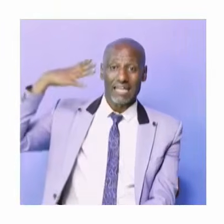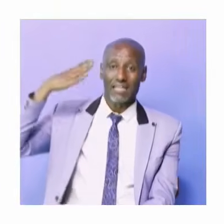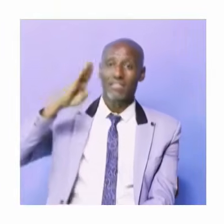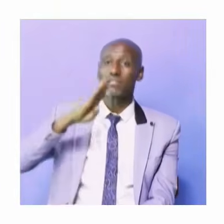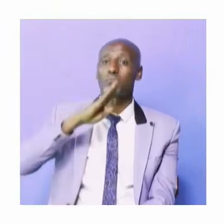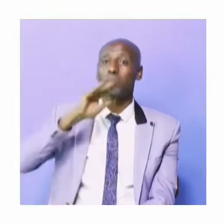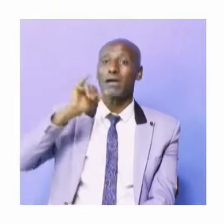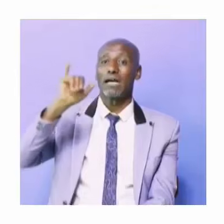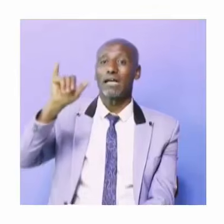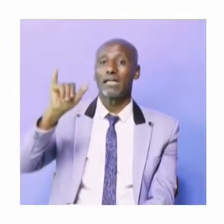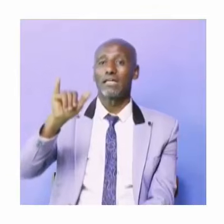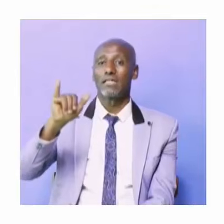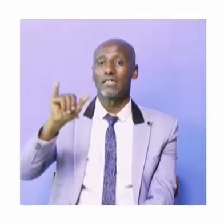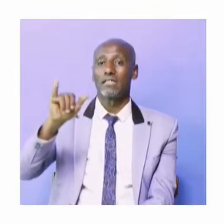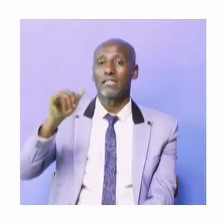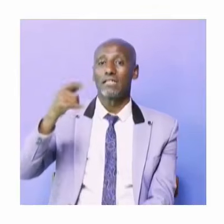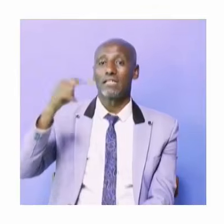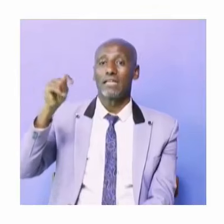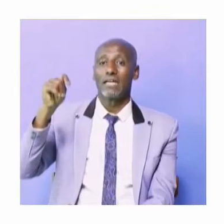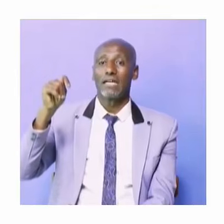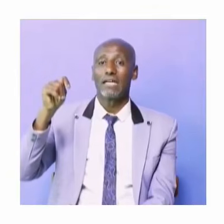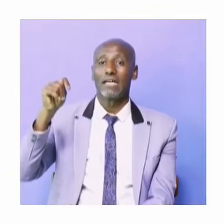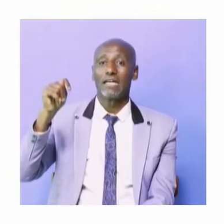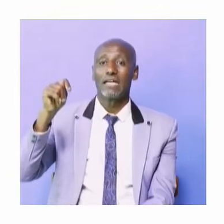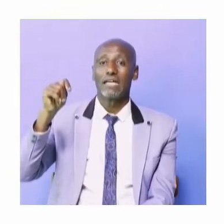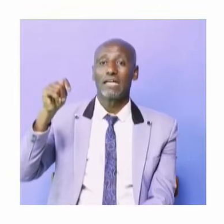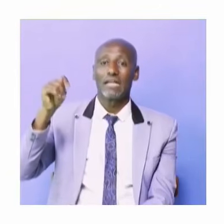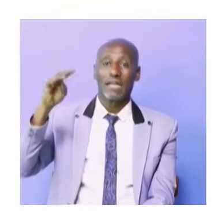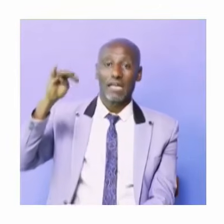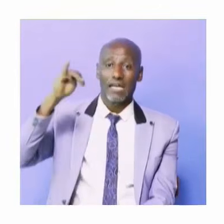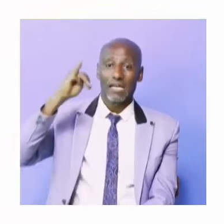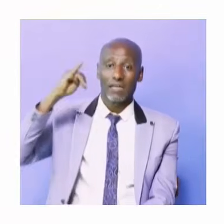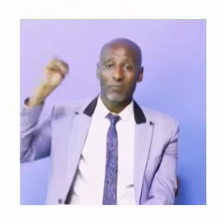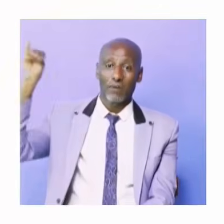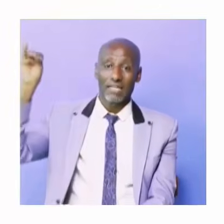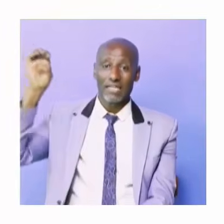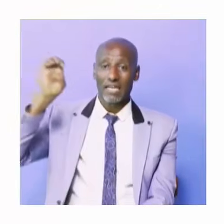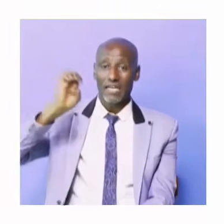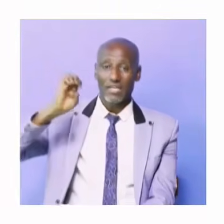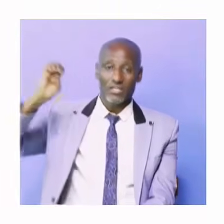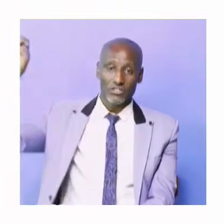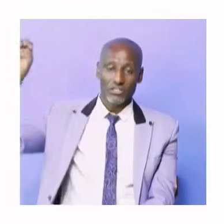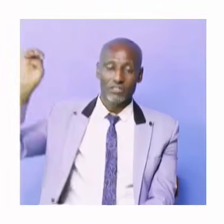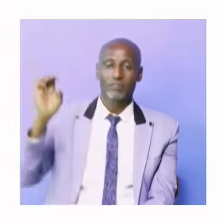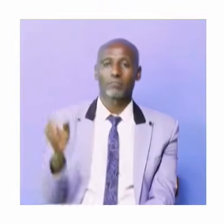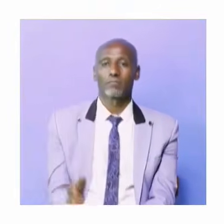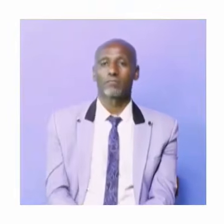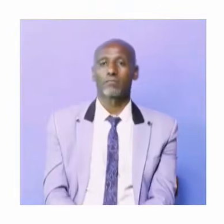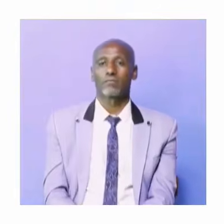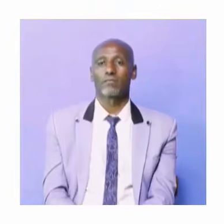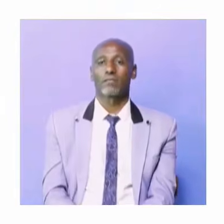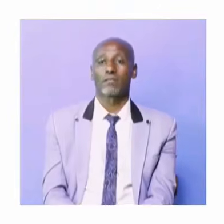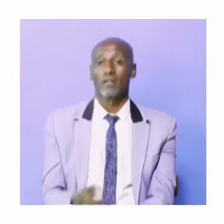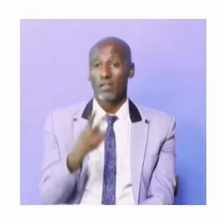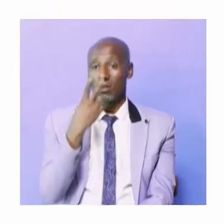by the east. The sun rises by the east.